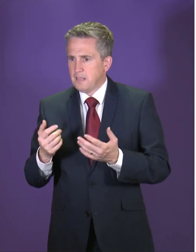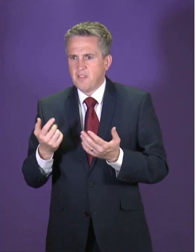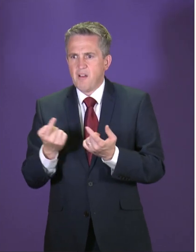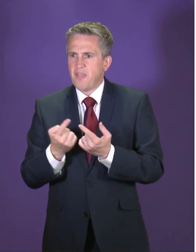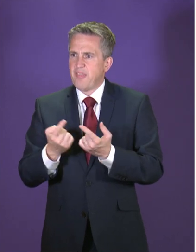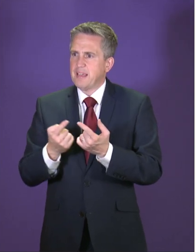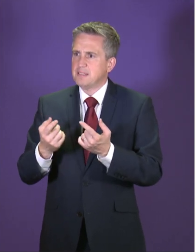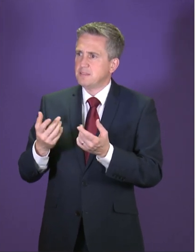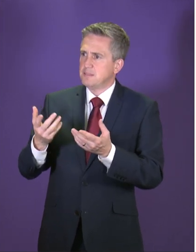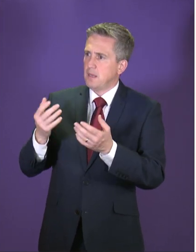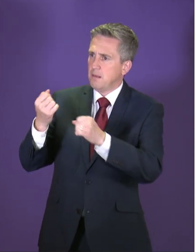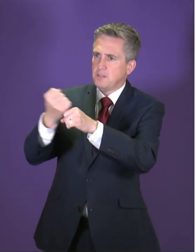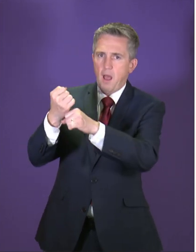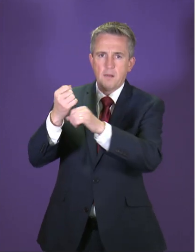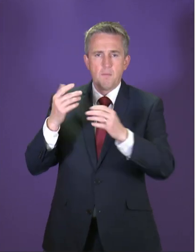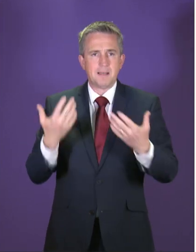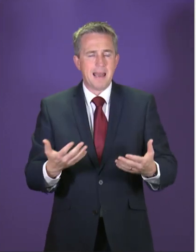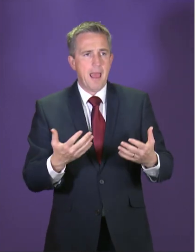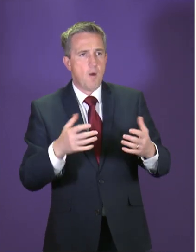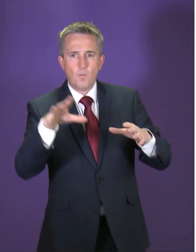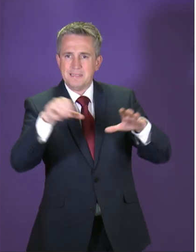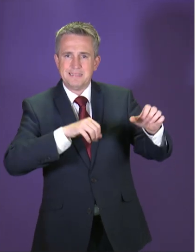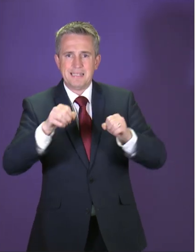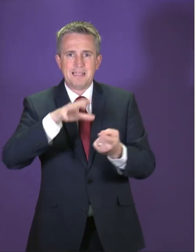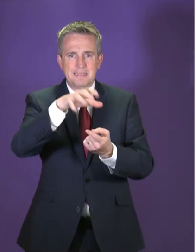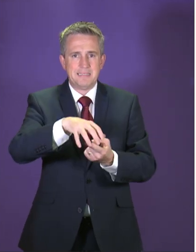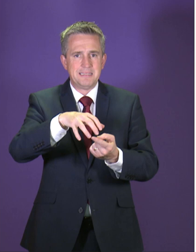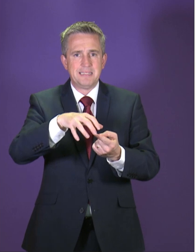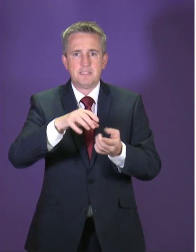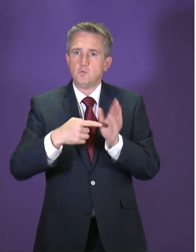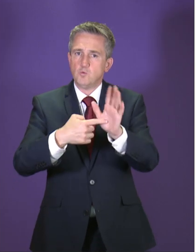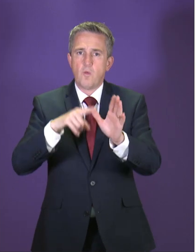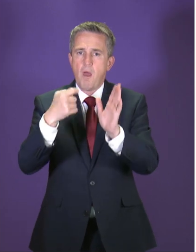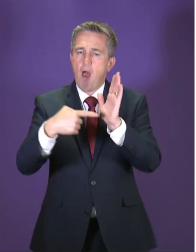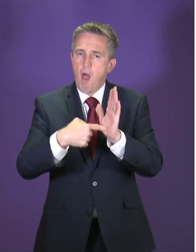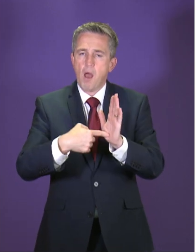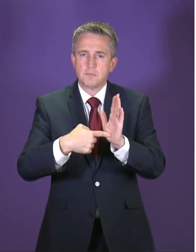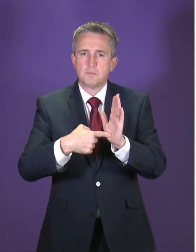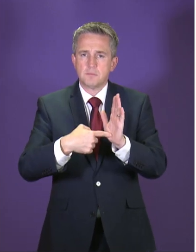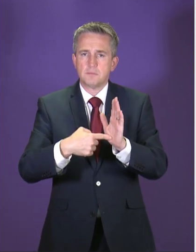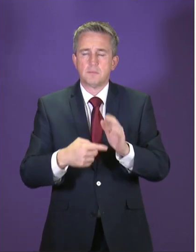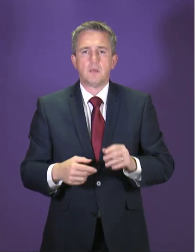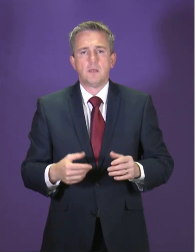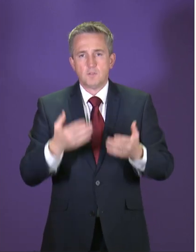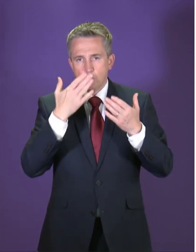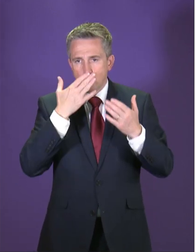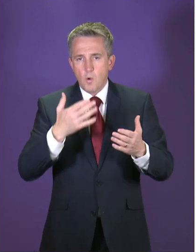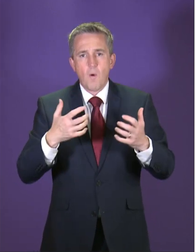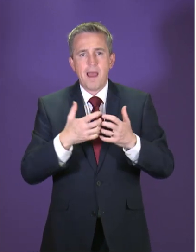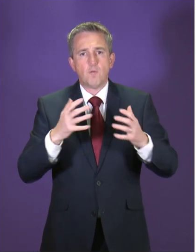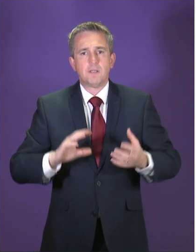that leads to a different way of thinking about what a production is, what a creation is about.